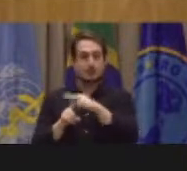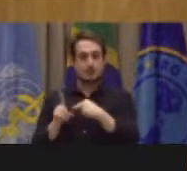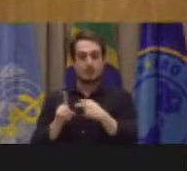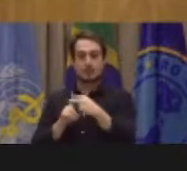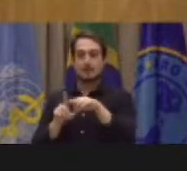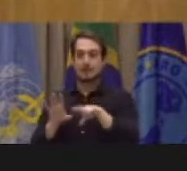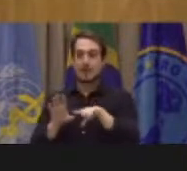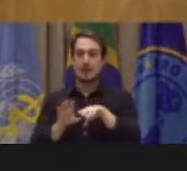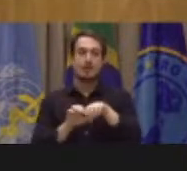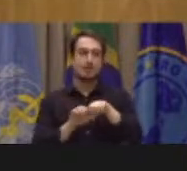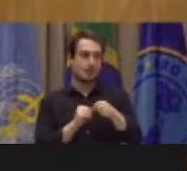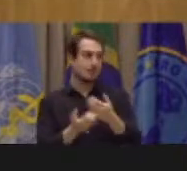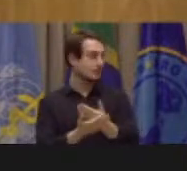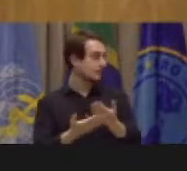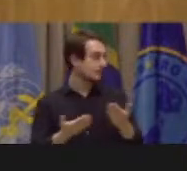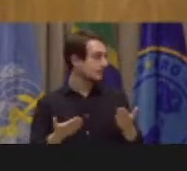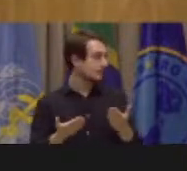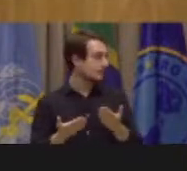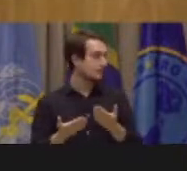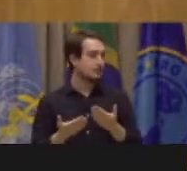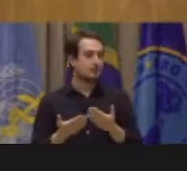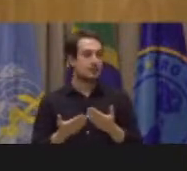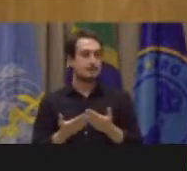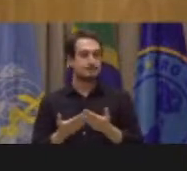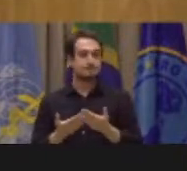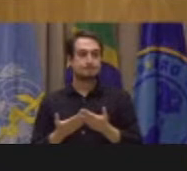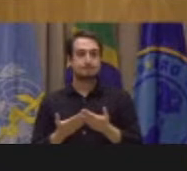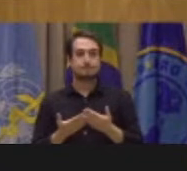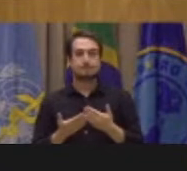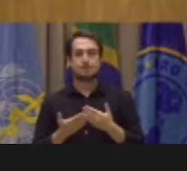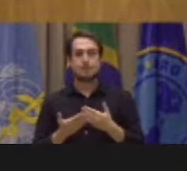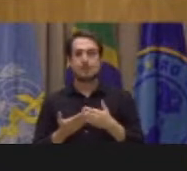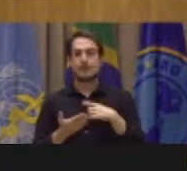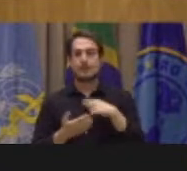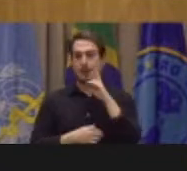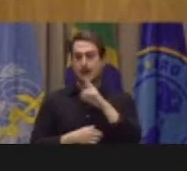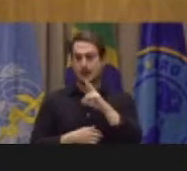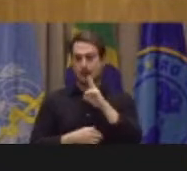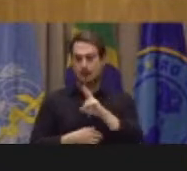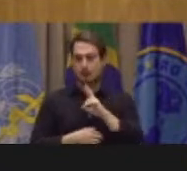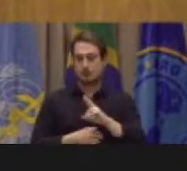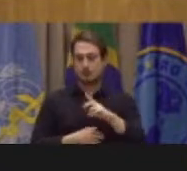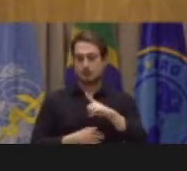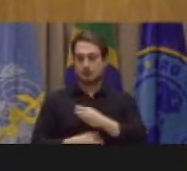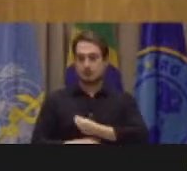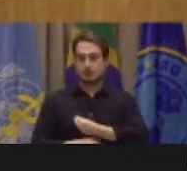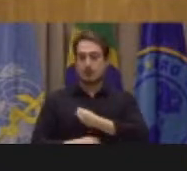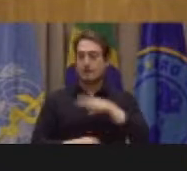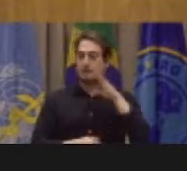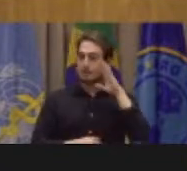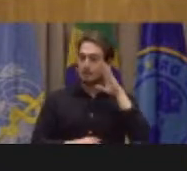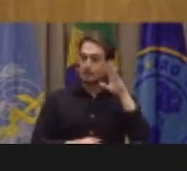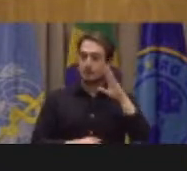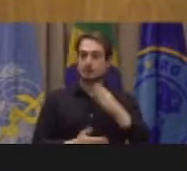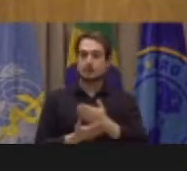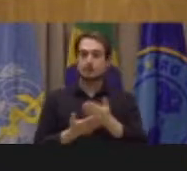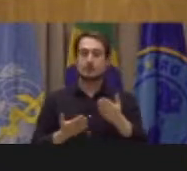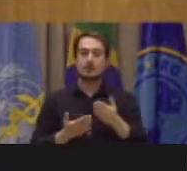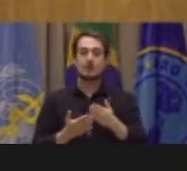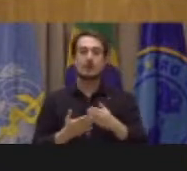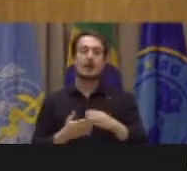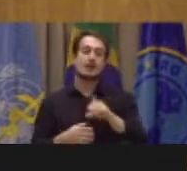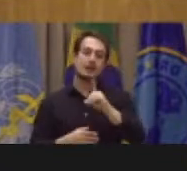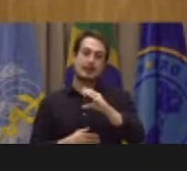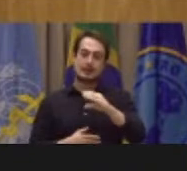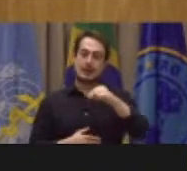a formative perspective so that they can correspond to the abilities that are acquired, but also